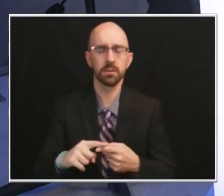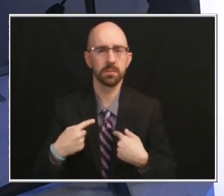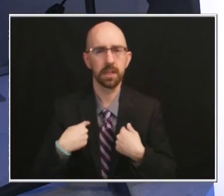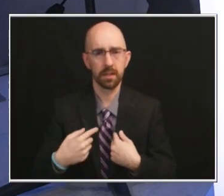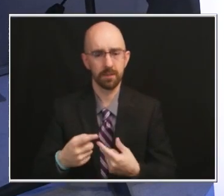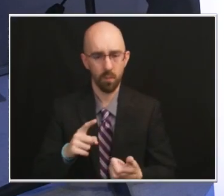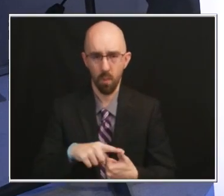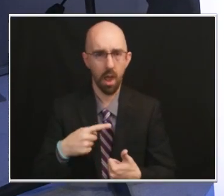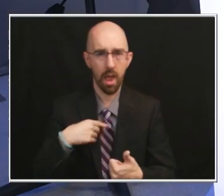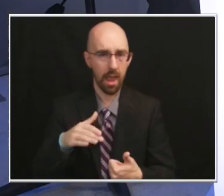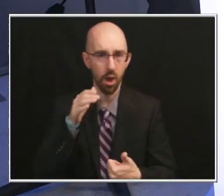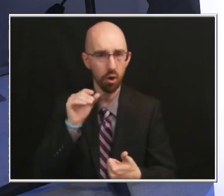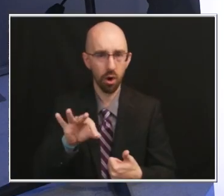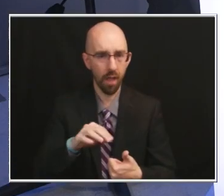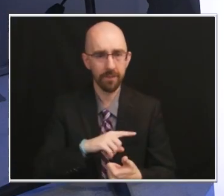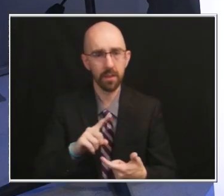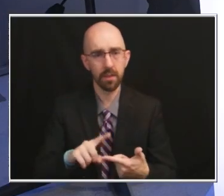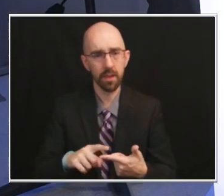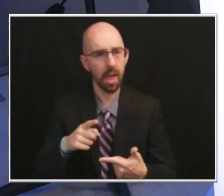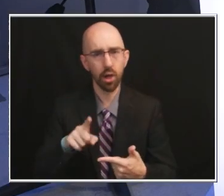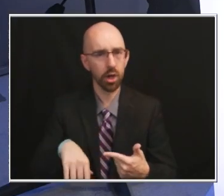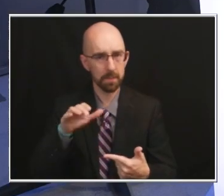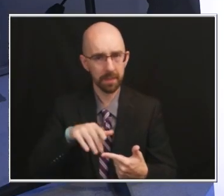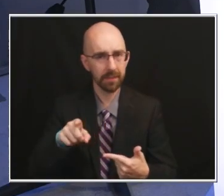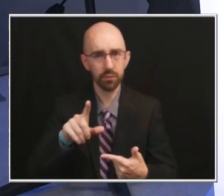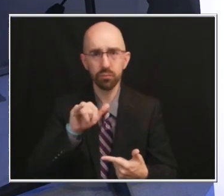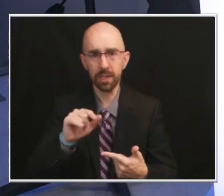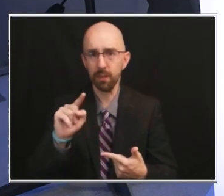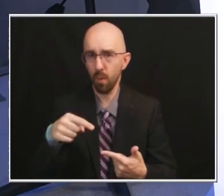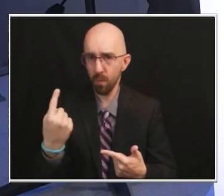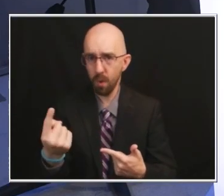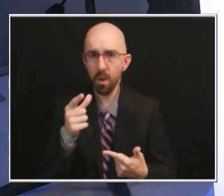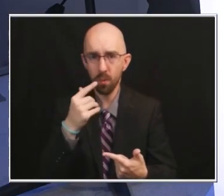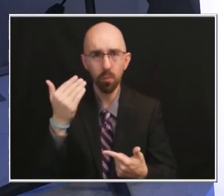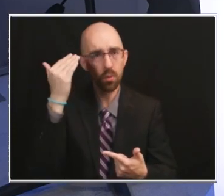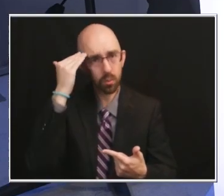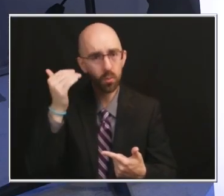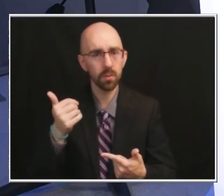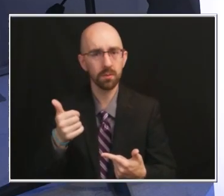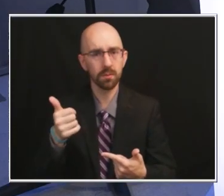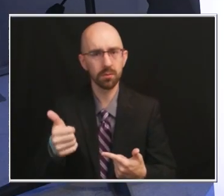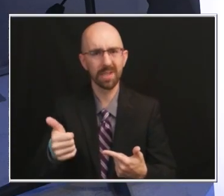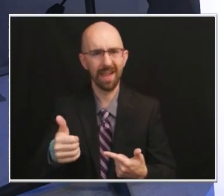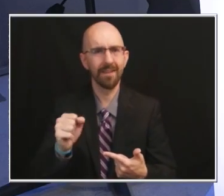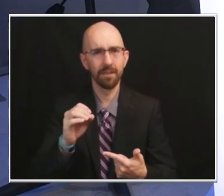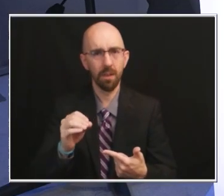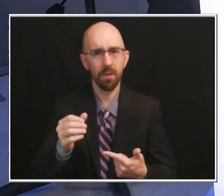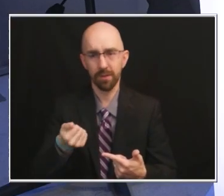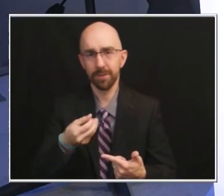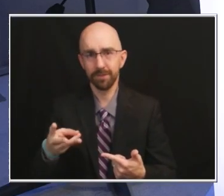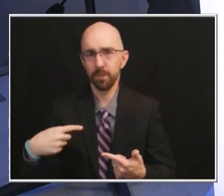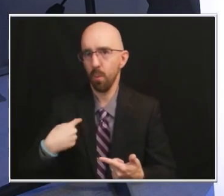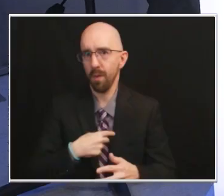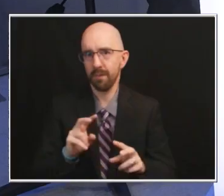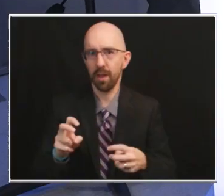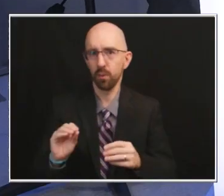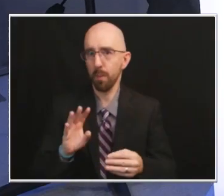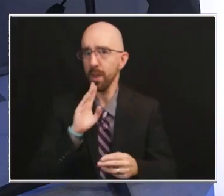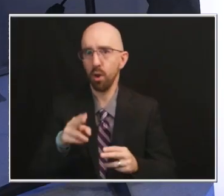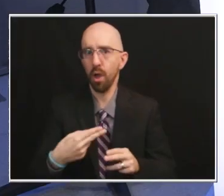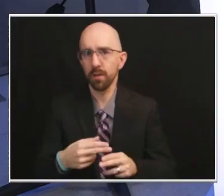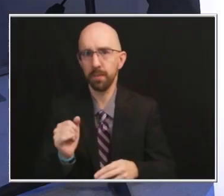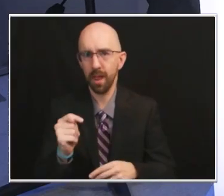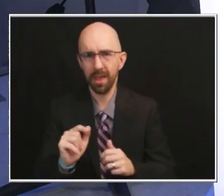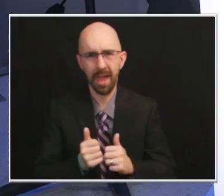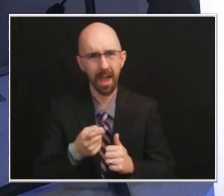it. Two, I couldn't believe she was really the only one who knew of herself. She said, there's very few of us because no one talks about this. How did you decide to specialize